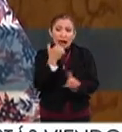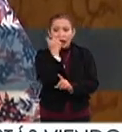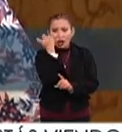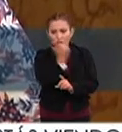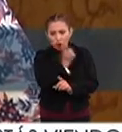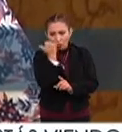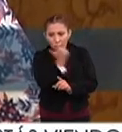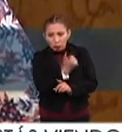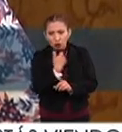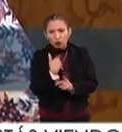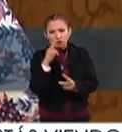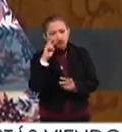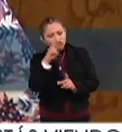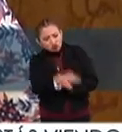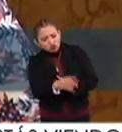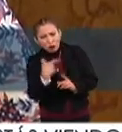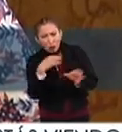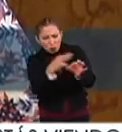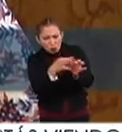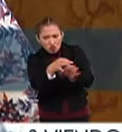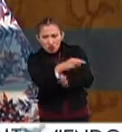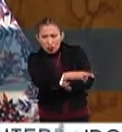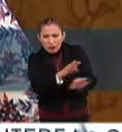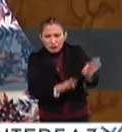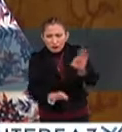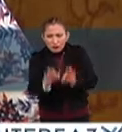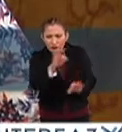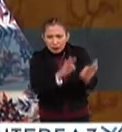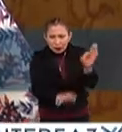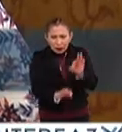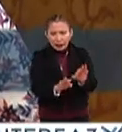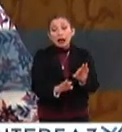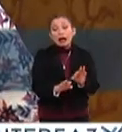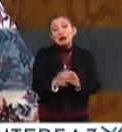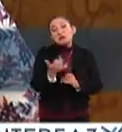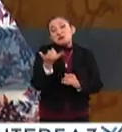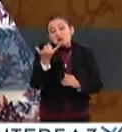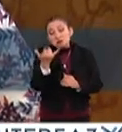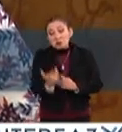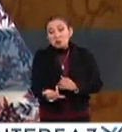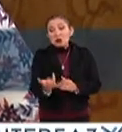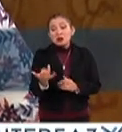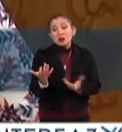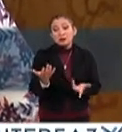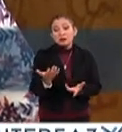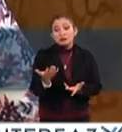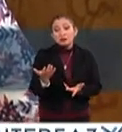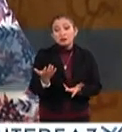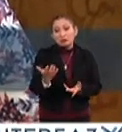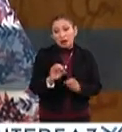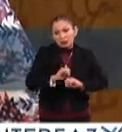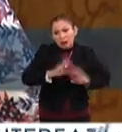for students from underrepresented groups, minority groups in physics.